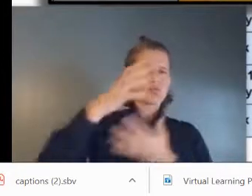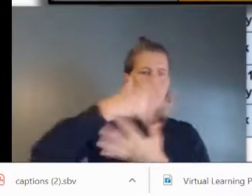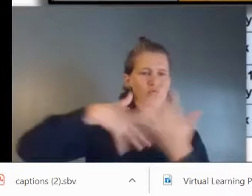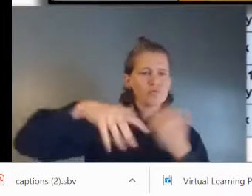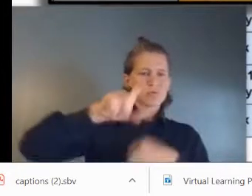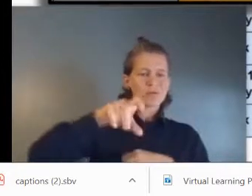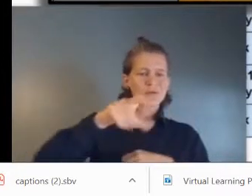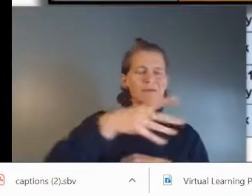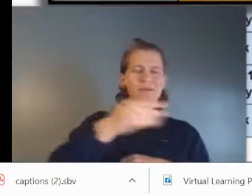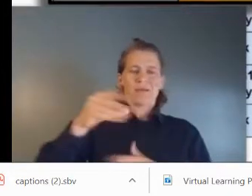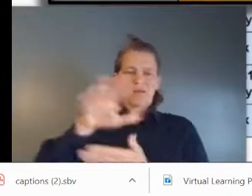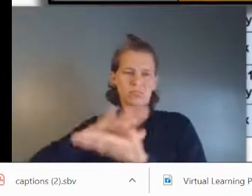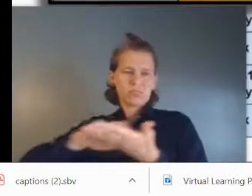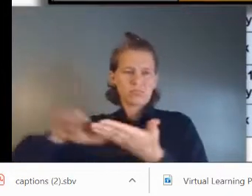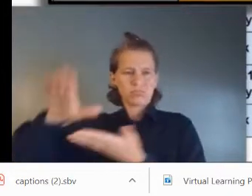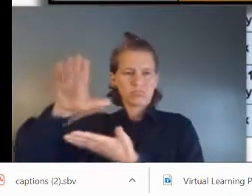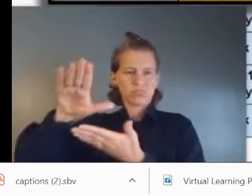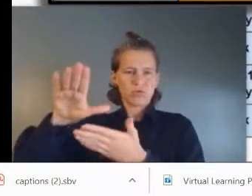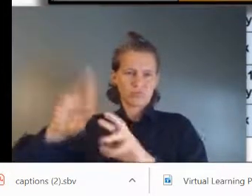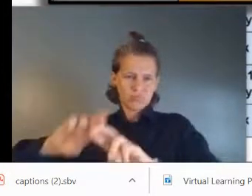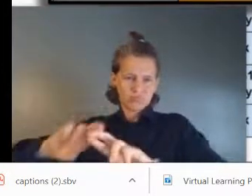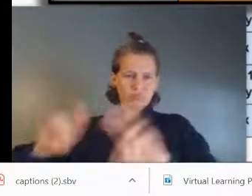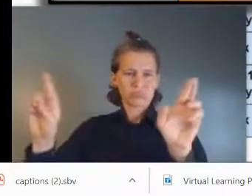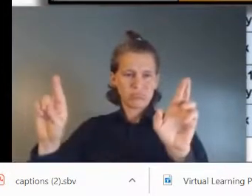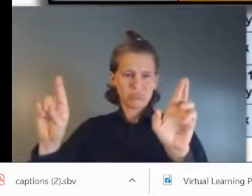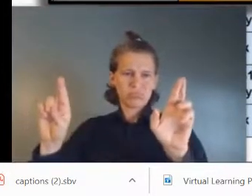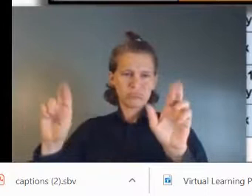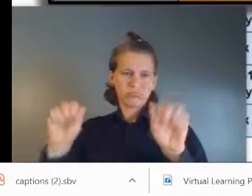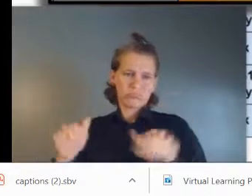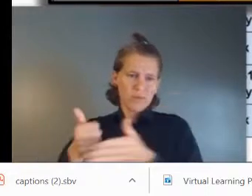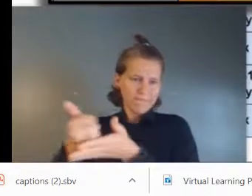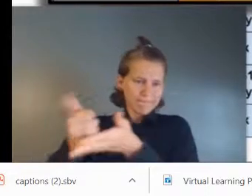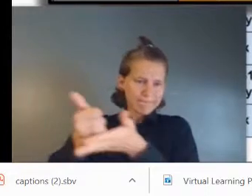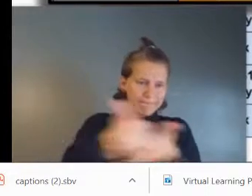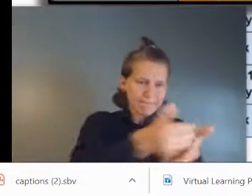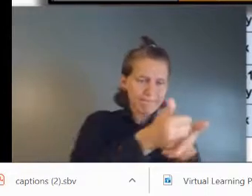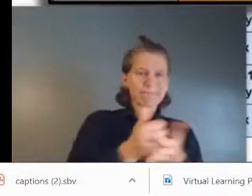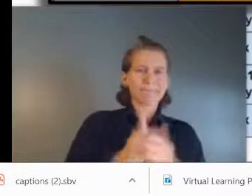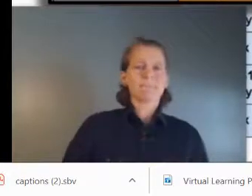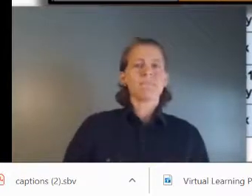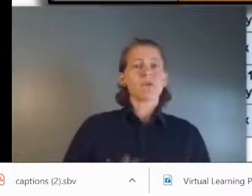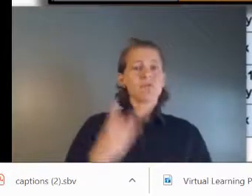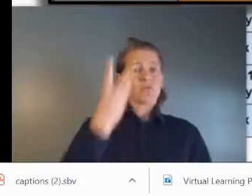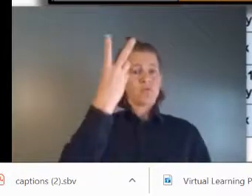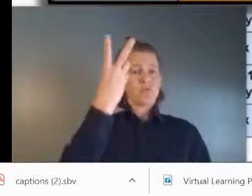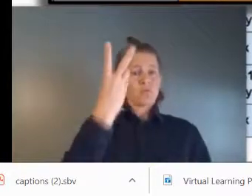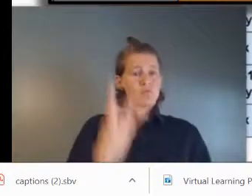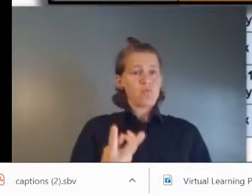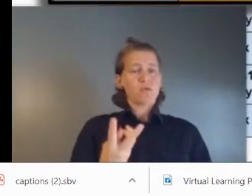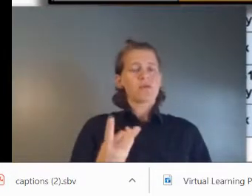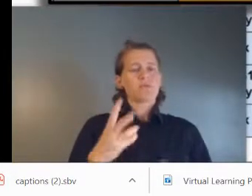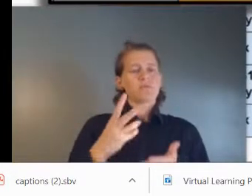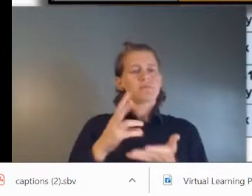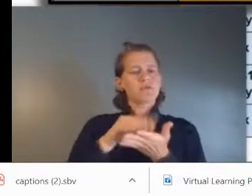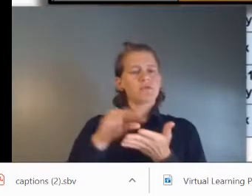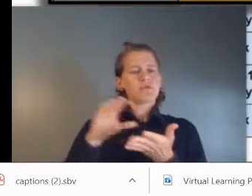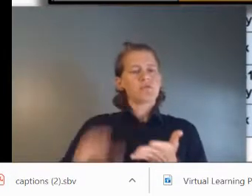Additionally, Wednesday will be a time when students will need to complete their question of the day for attendance purposes.